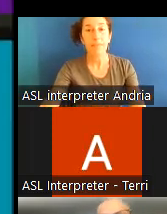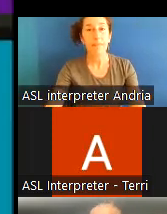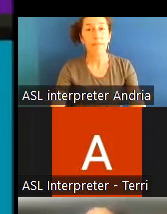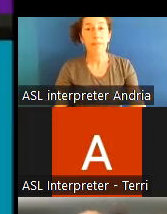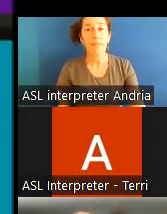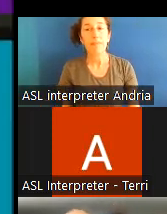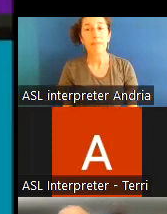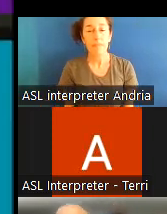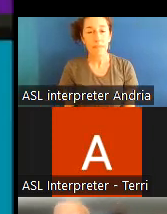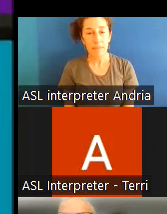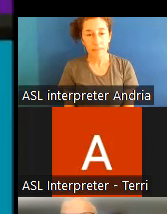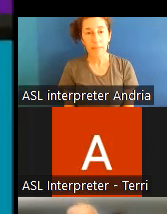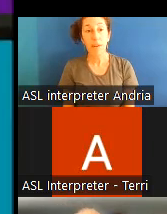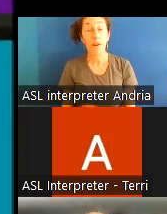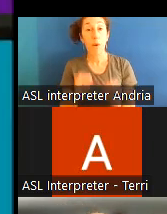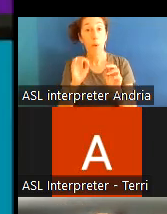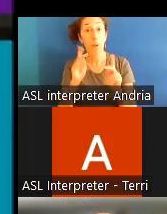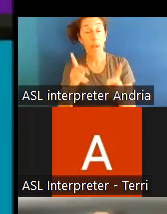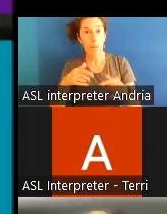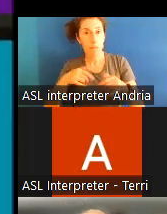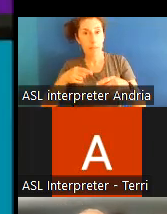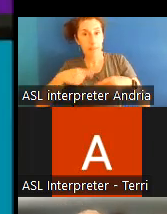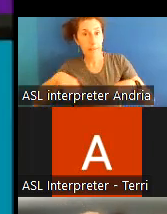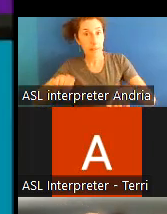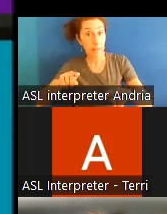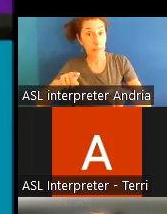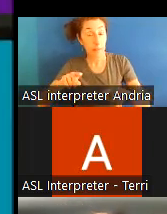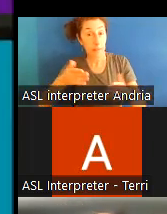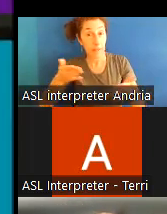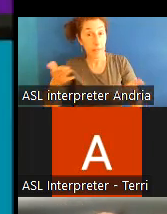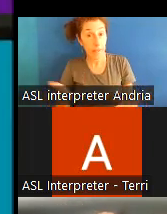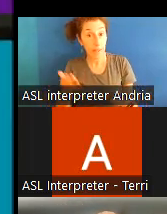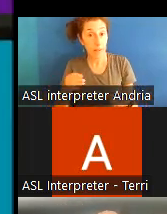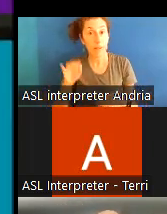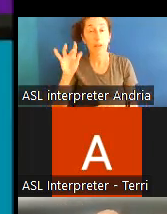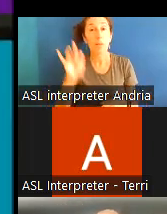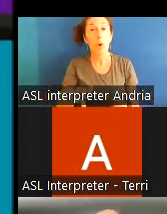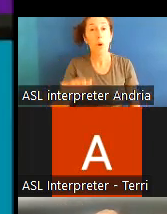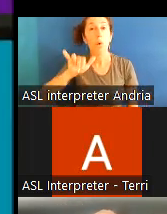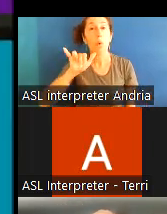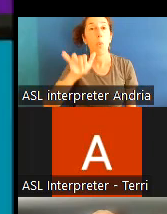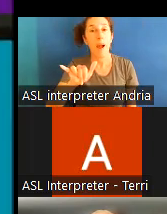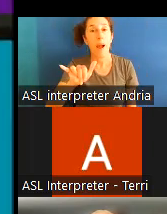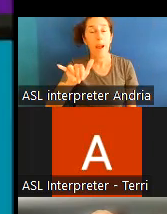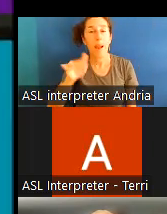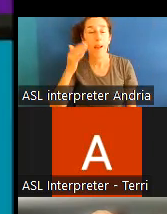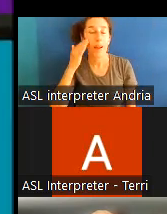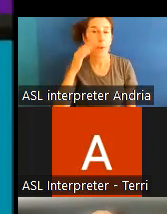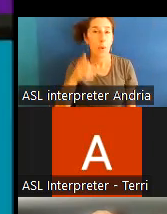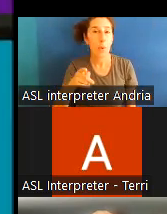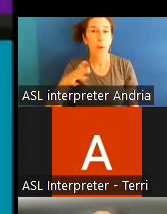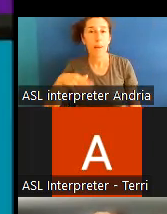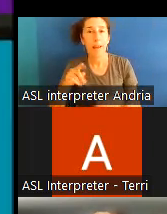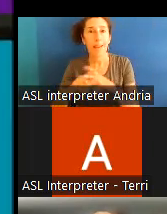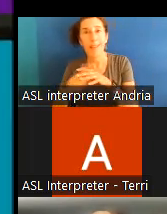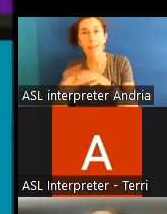All right, everybody still with me? Put a Y in the chat. You can put a Y in the chat so I know you're still here. I haven't put you to sleep. That would be